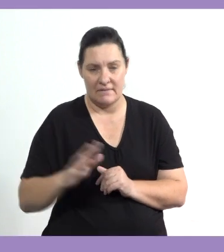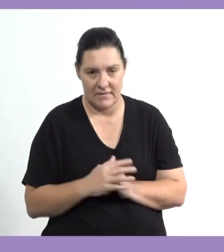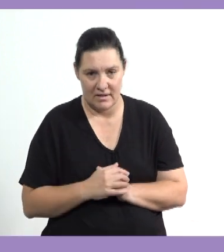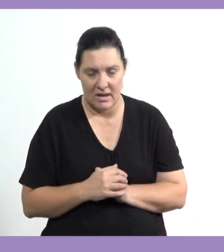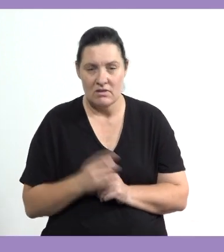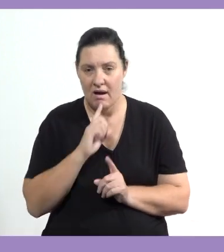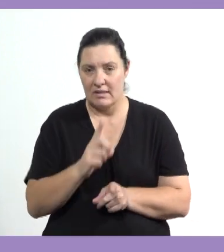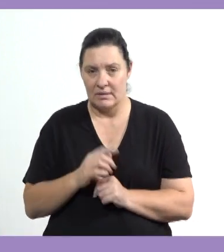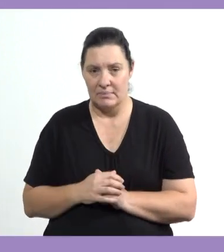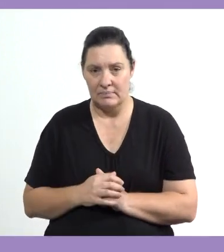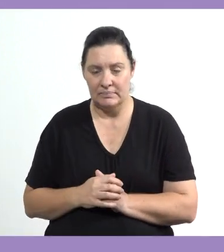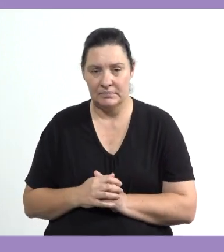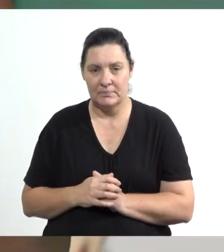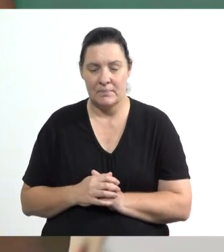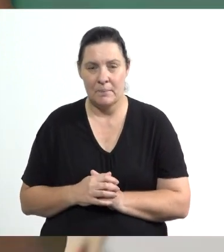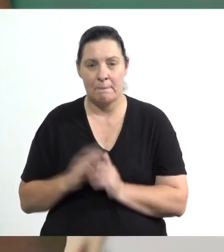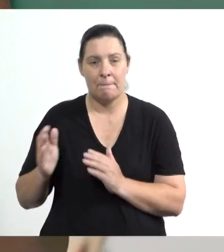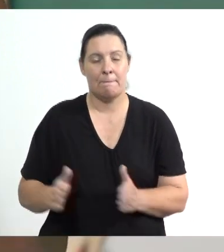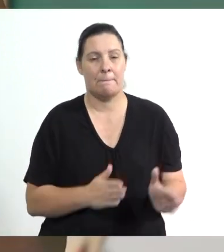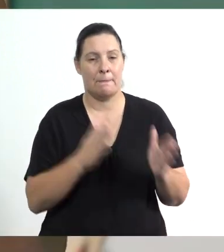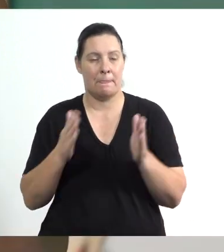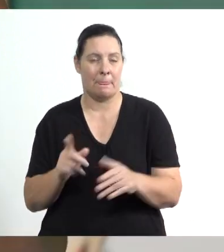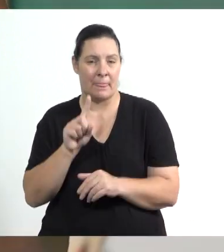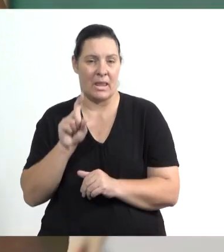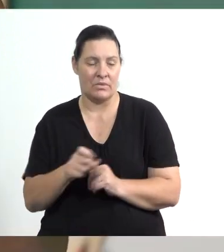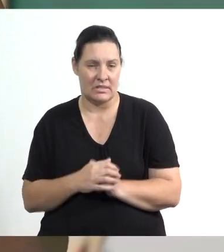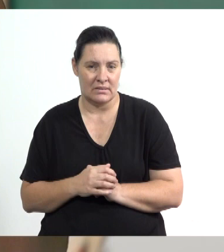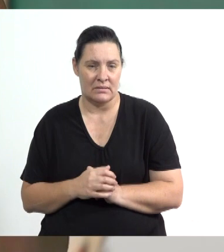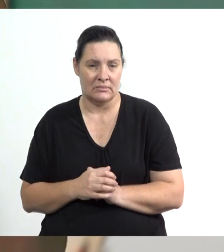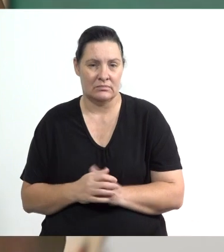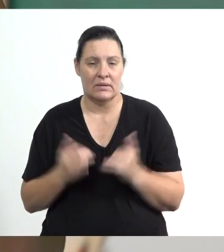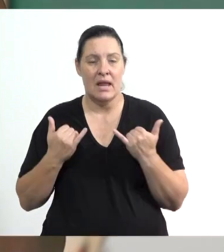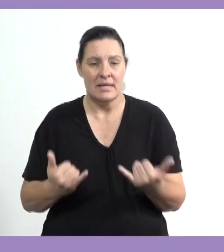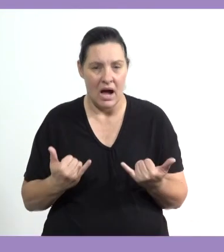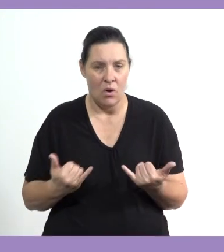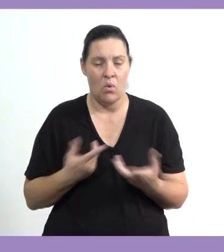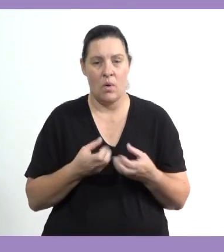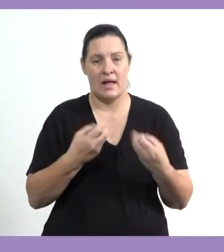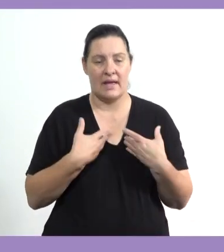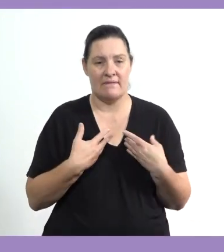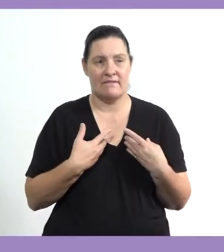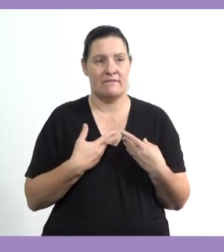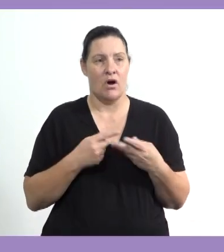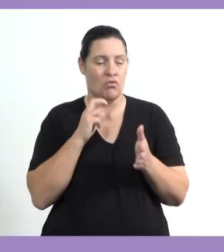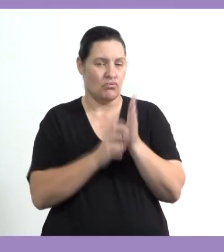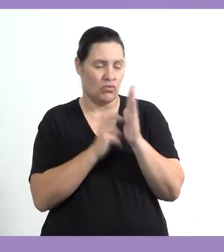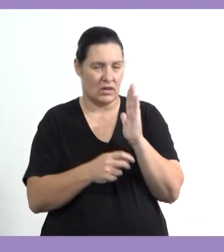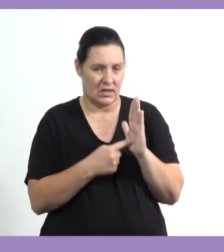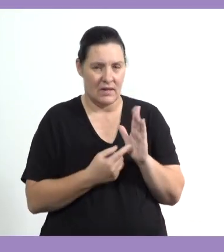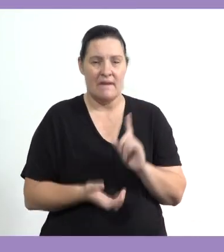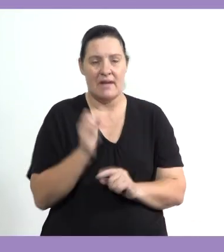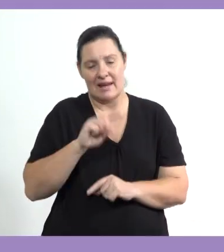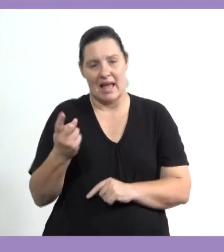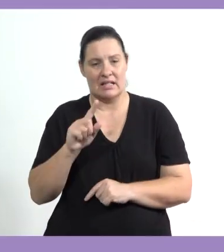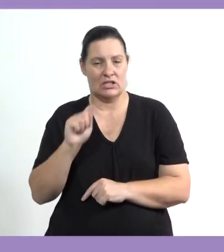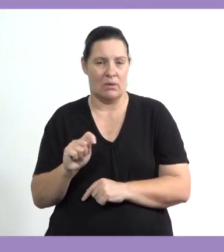225 as our answer. Let's move on to the next question. So now we are given the following algebraic rule: find